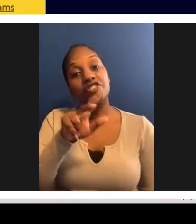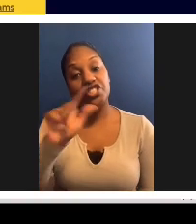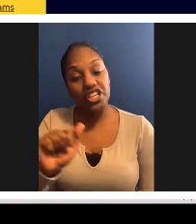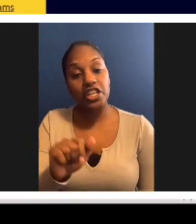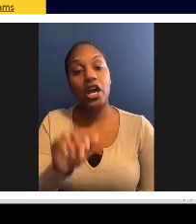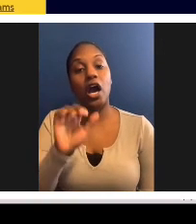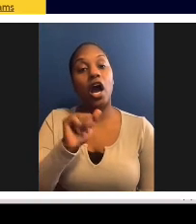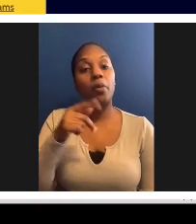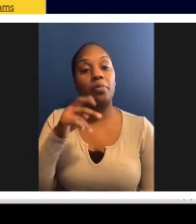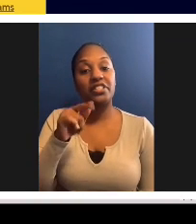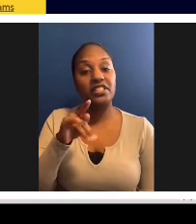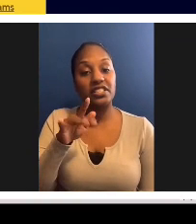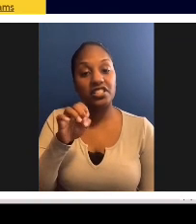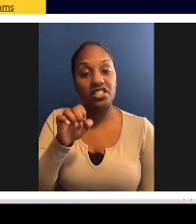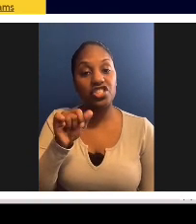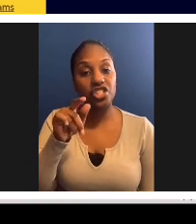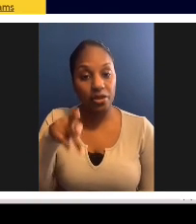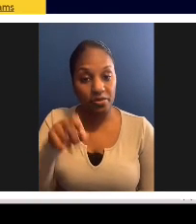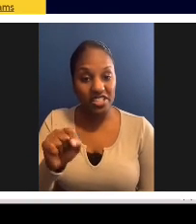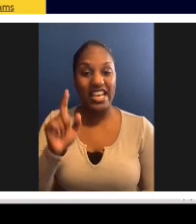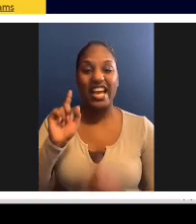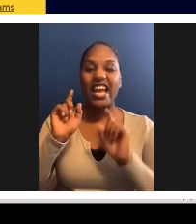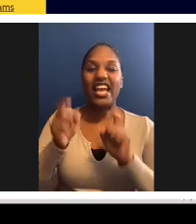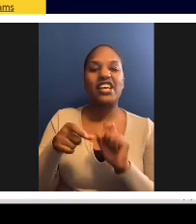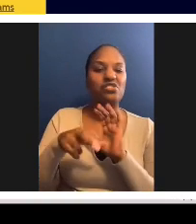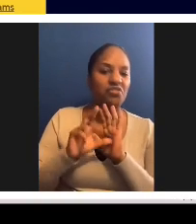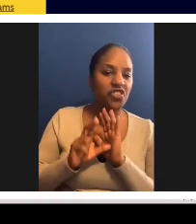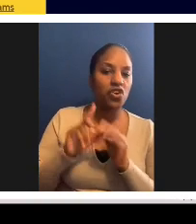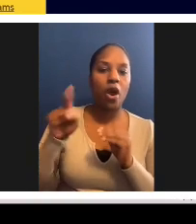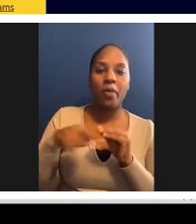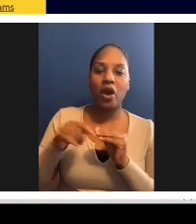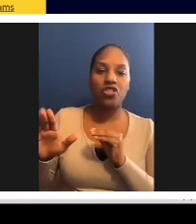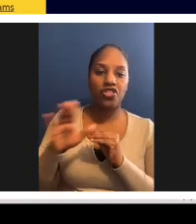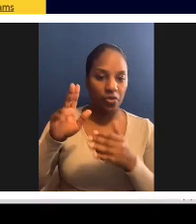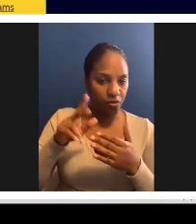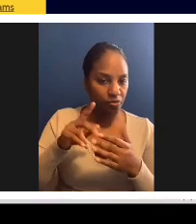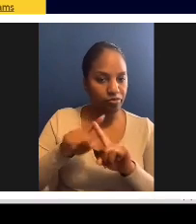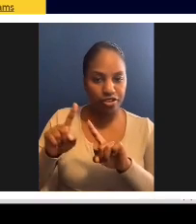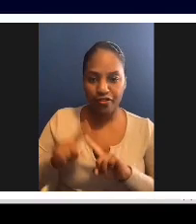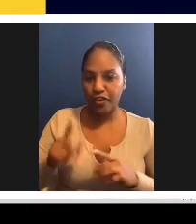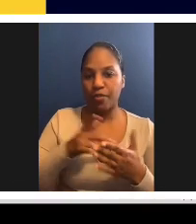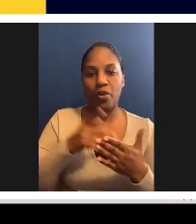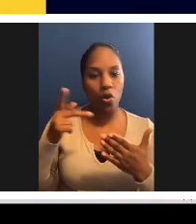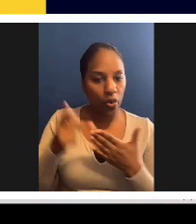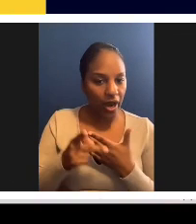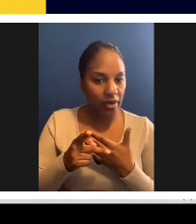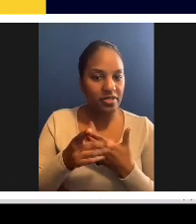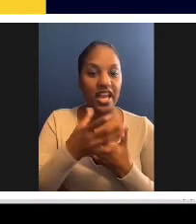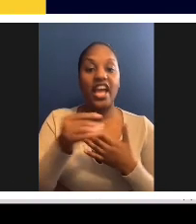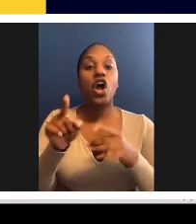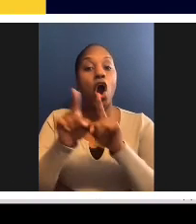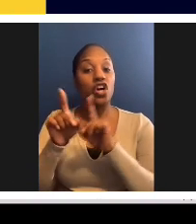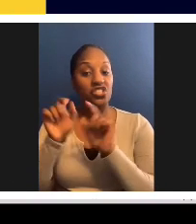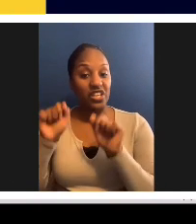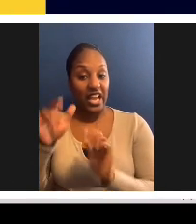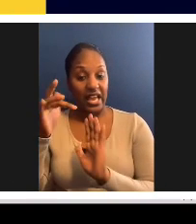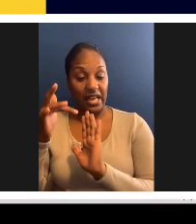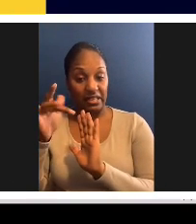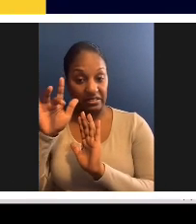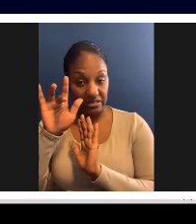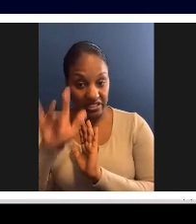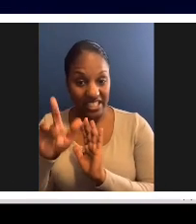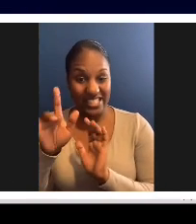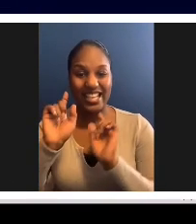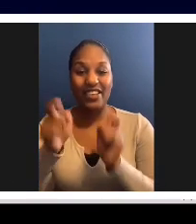This gives them an overview of what an apprenticeship program is. We also can click here and it gives us a